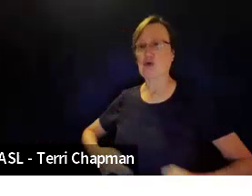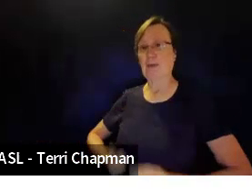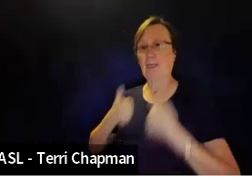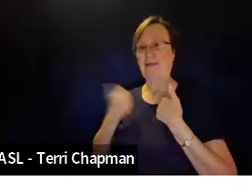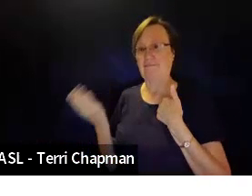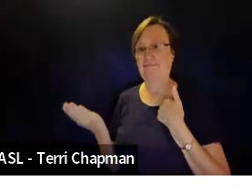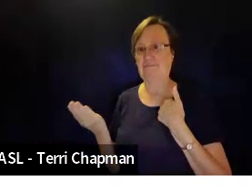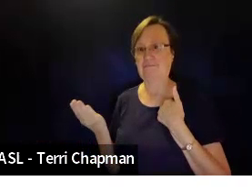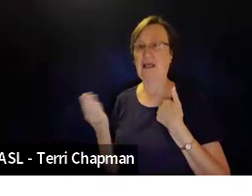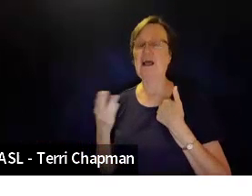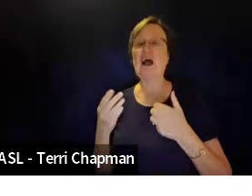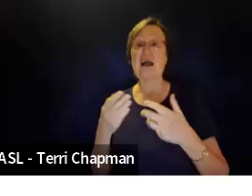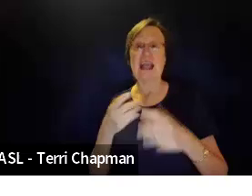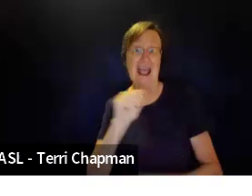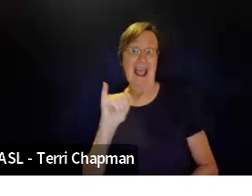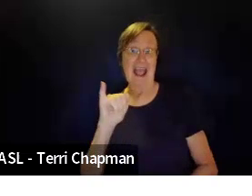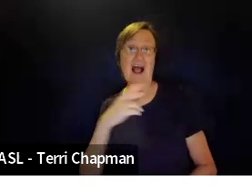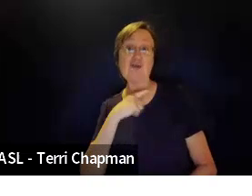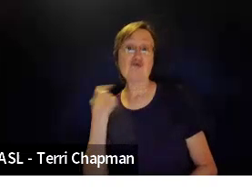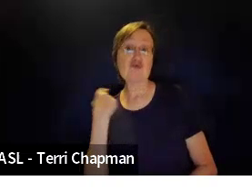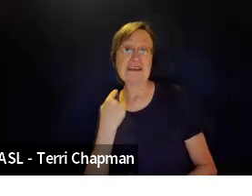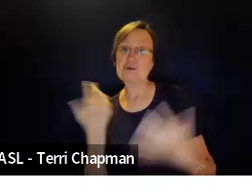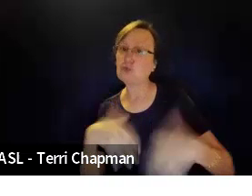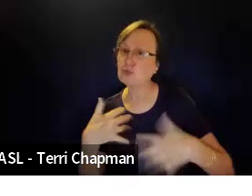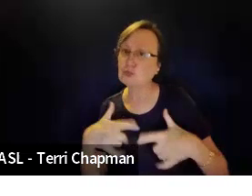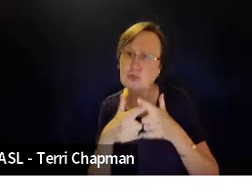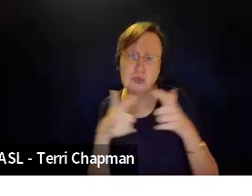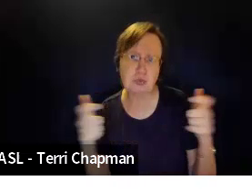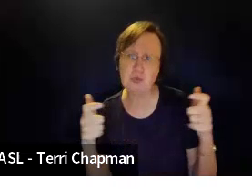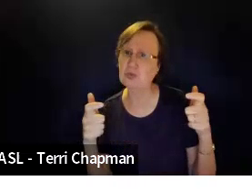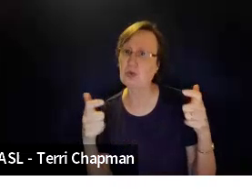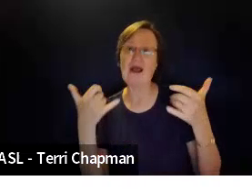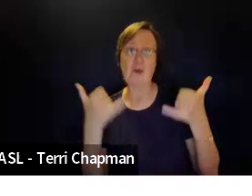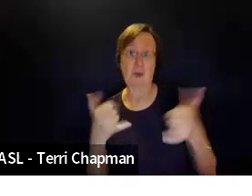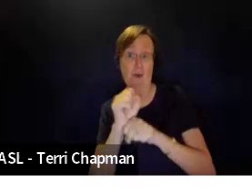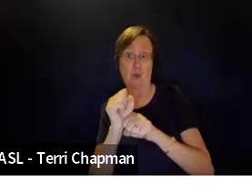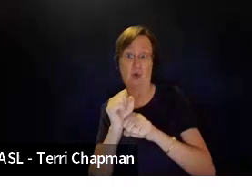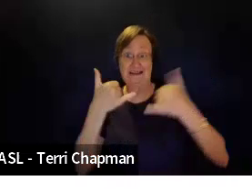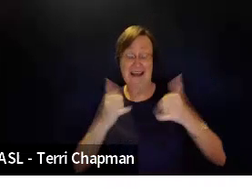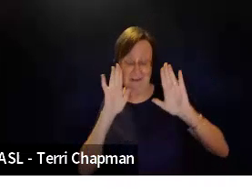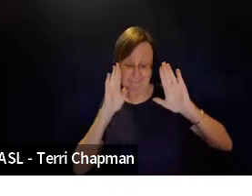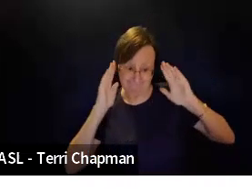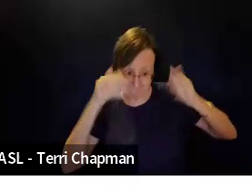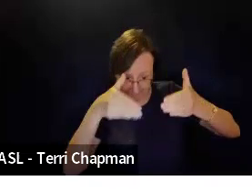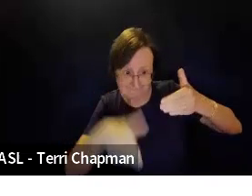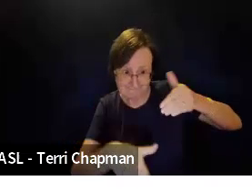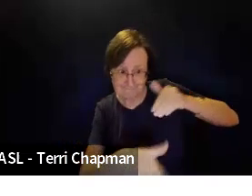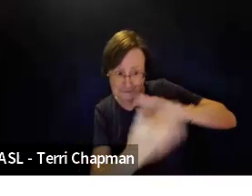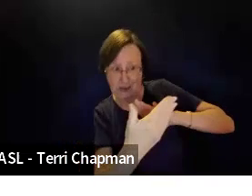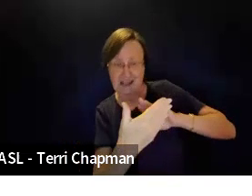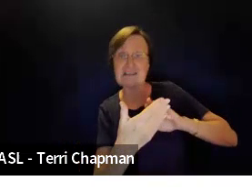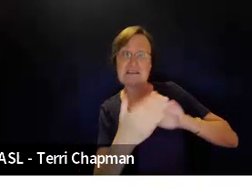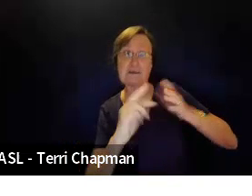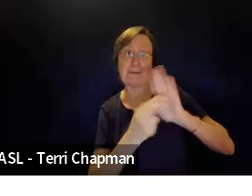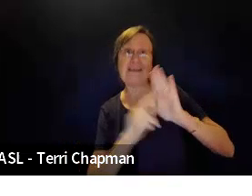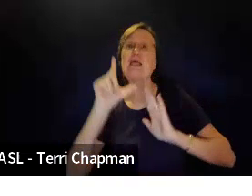are enormous. And if we work to address them now, then we will be better positioned to benefit from the potential opportunities that AI